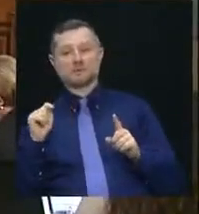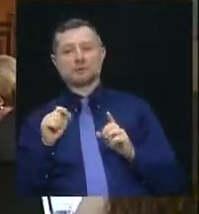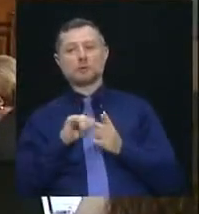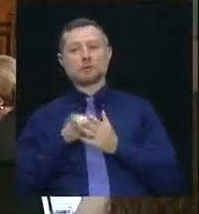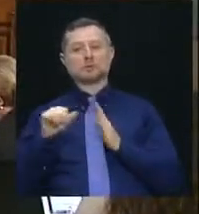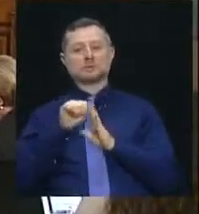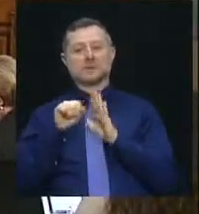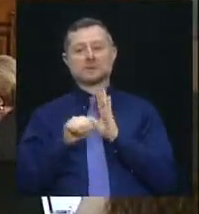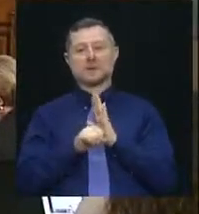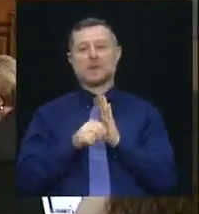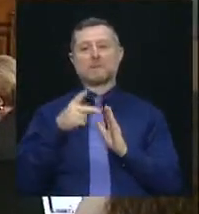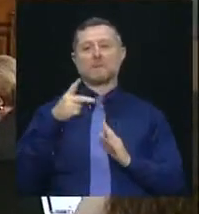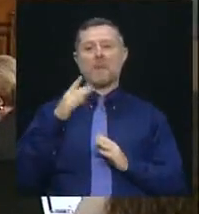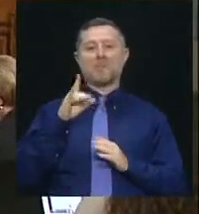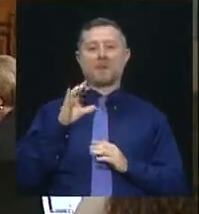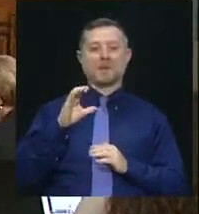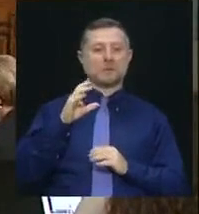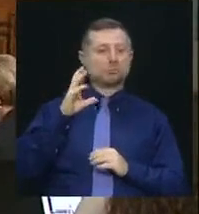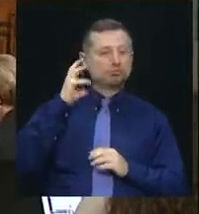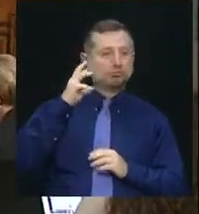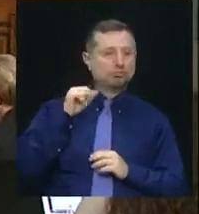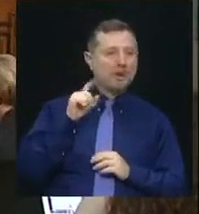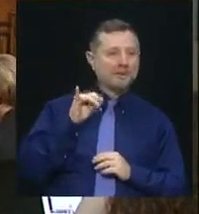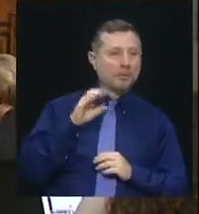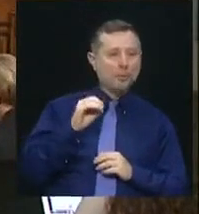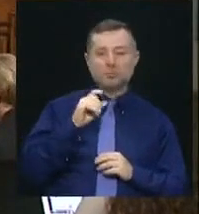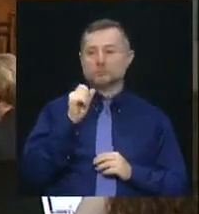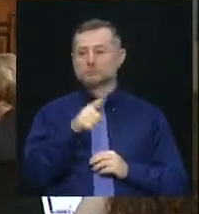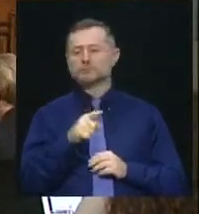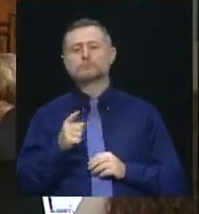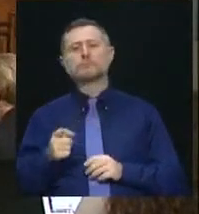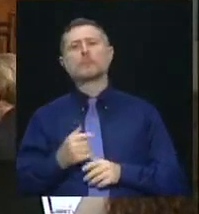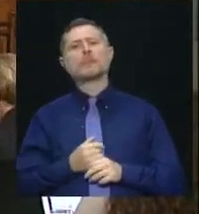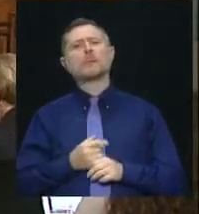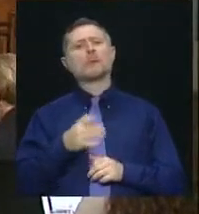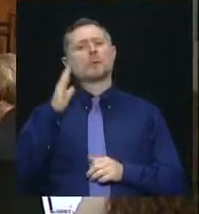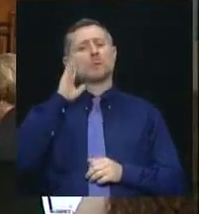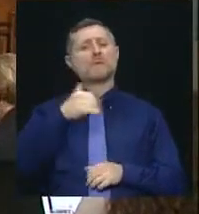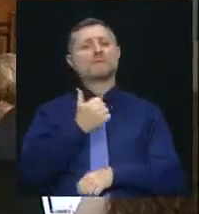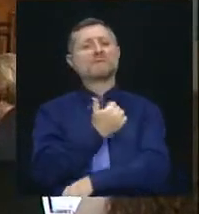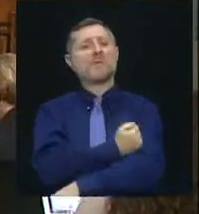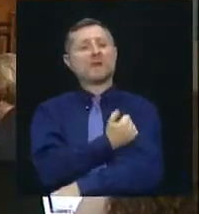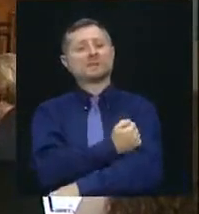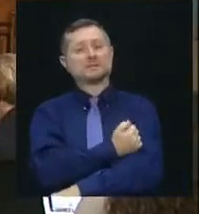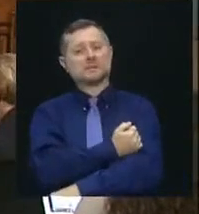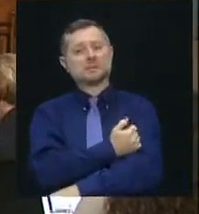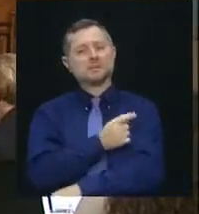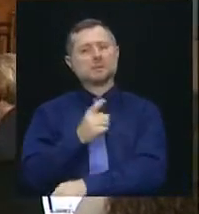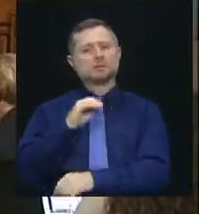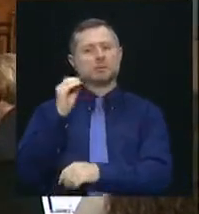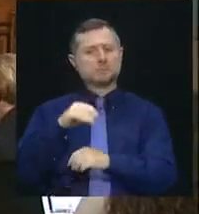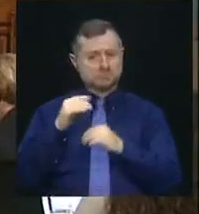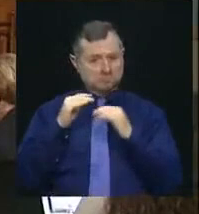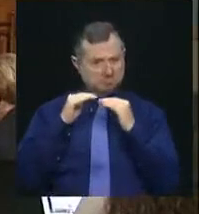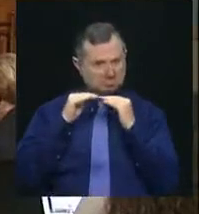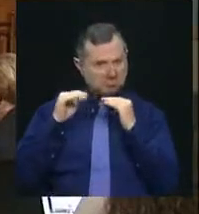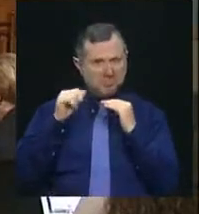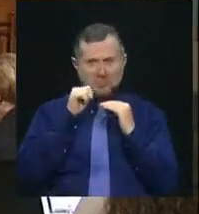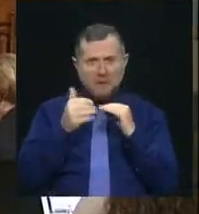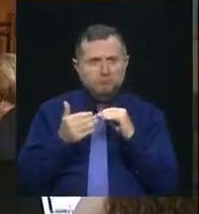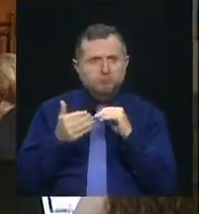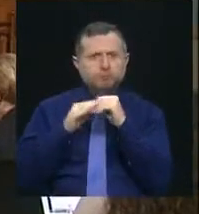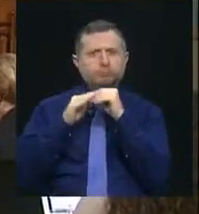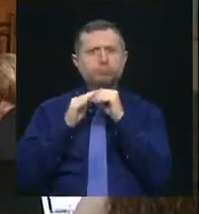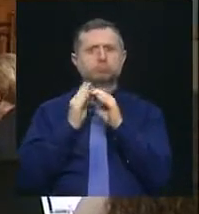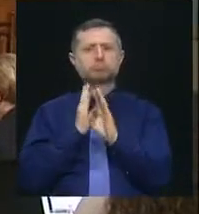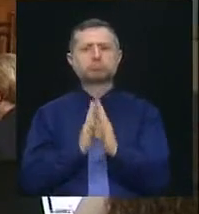As you know, the vaccination rates for COVID have stagnated in this state. Are you going to make an effort to get more people vaccinated? Is there